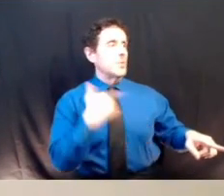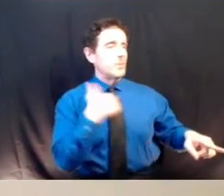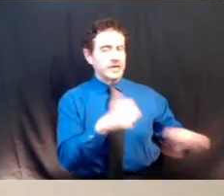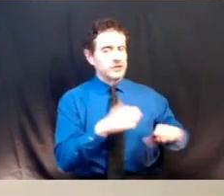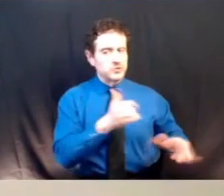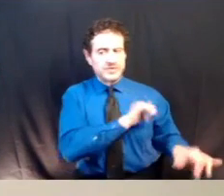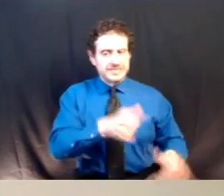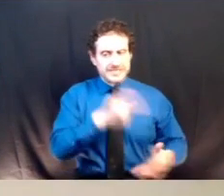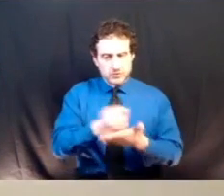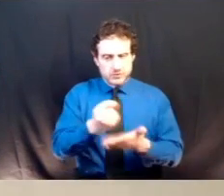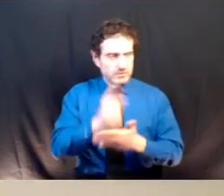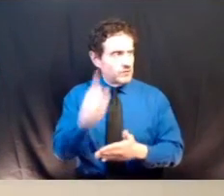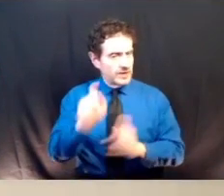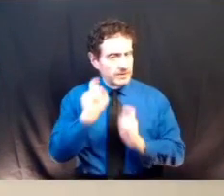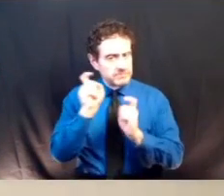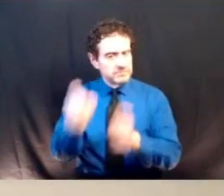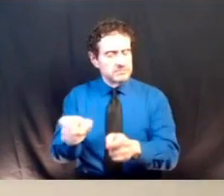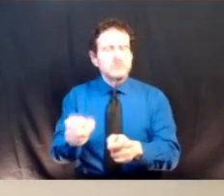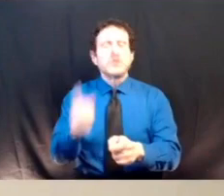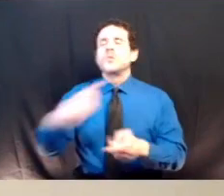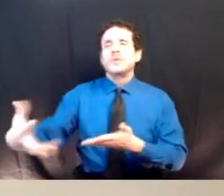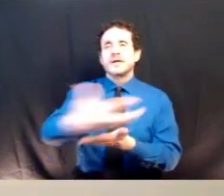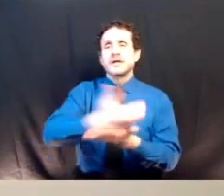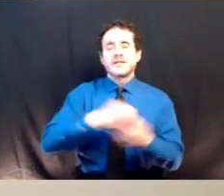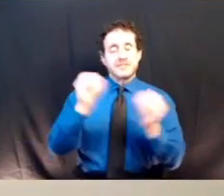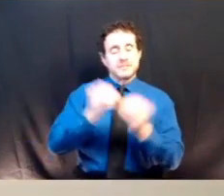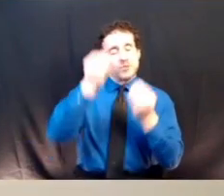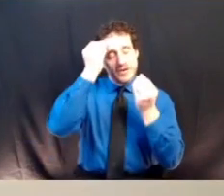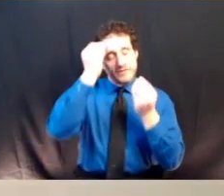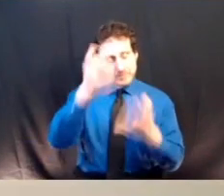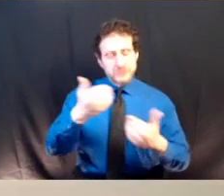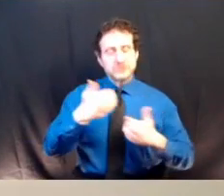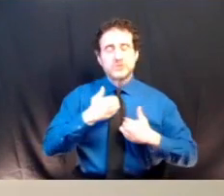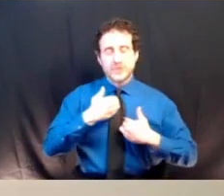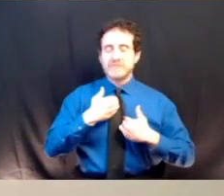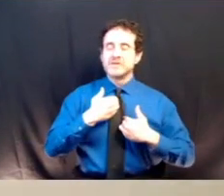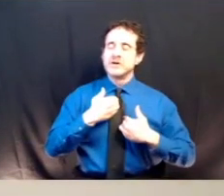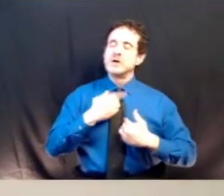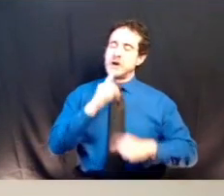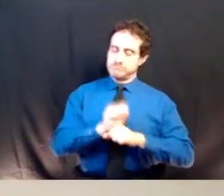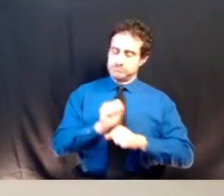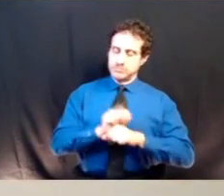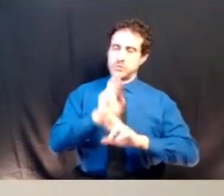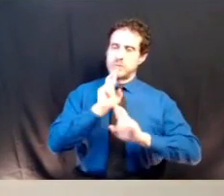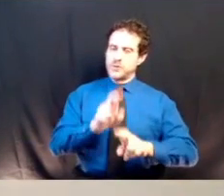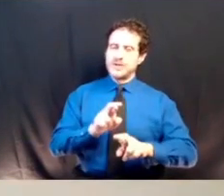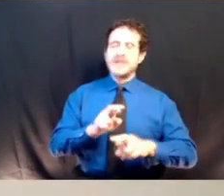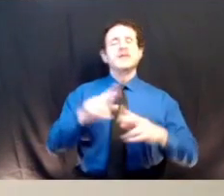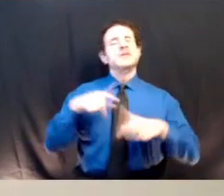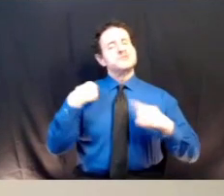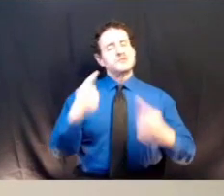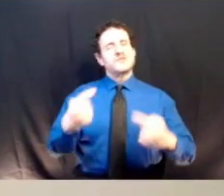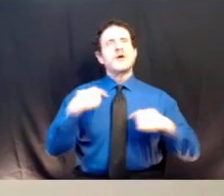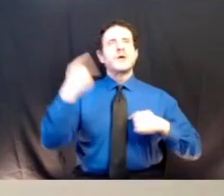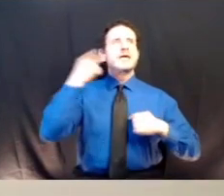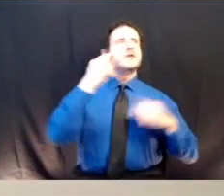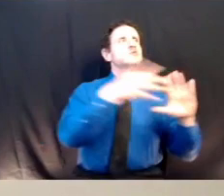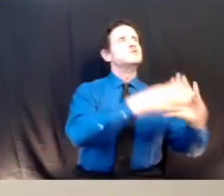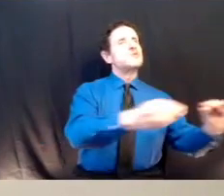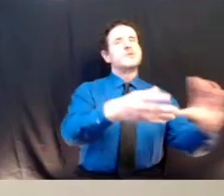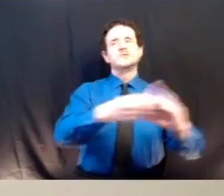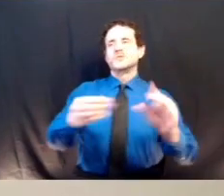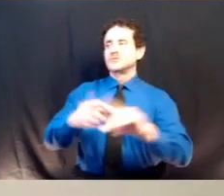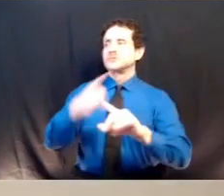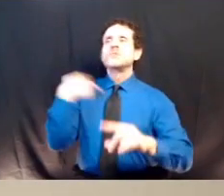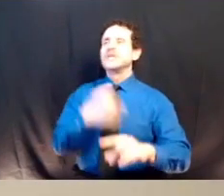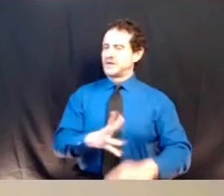we'll be collecting the data to get formal reports and not the anecdotal reports that I've gotten from providers across the state.